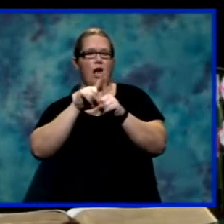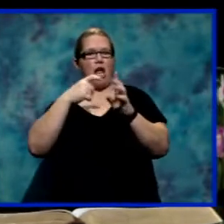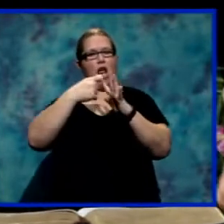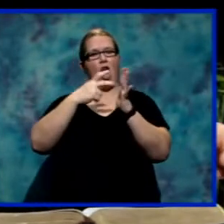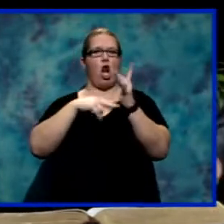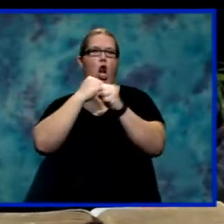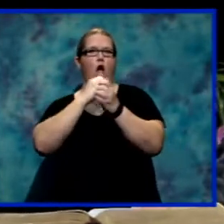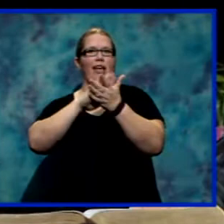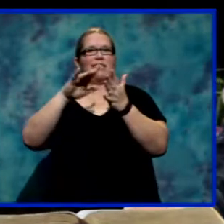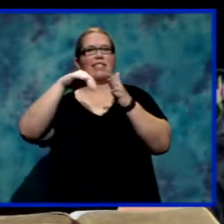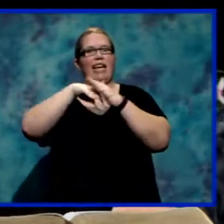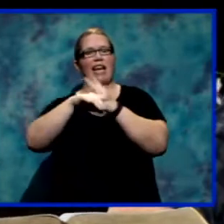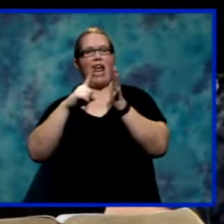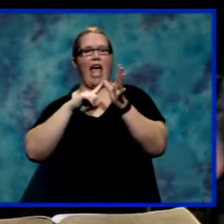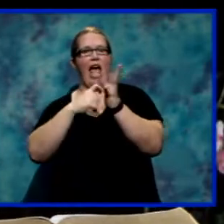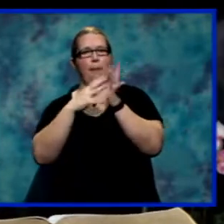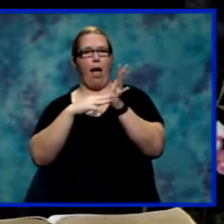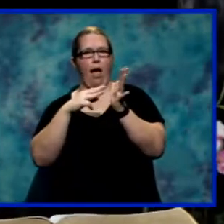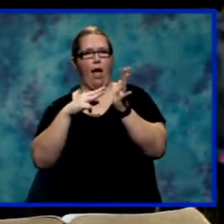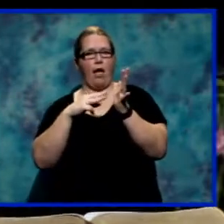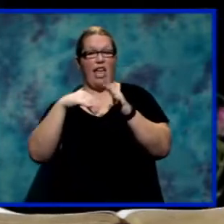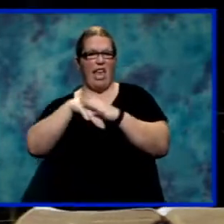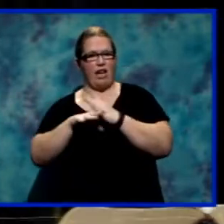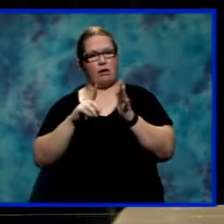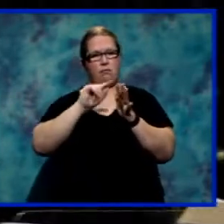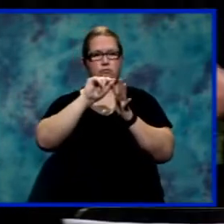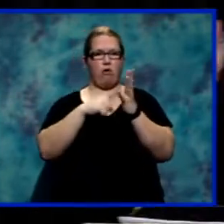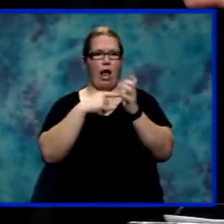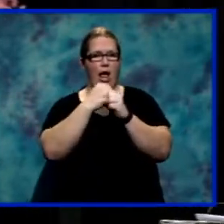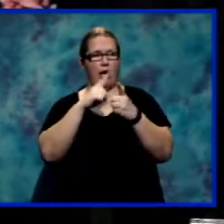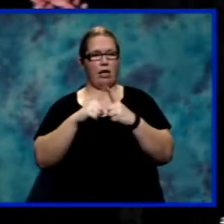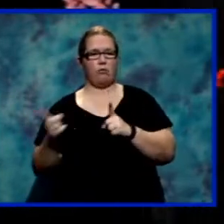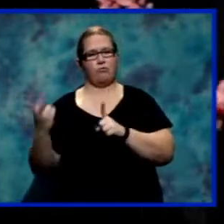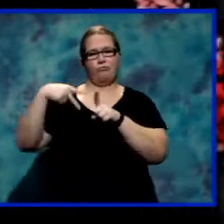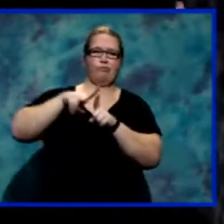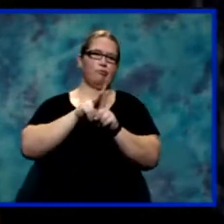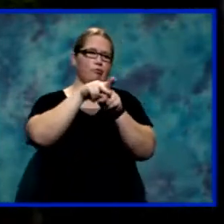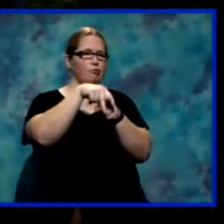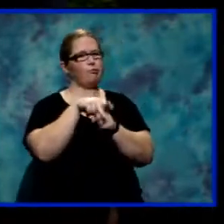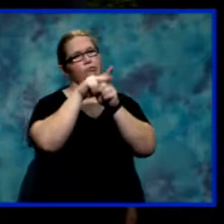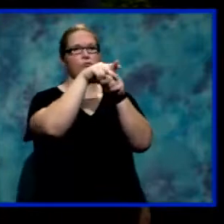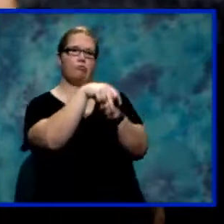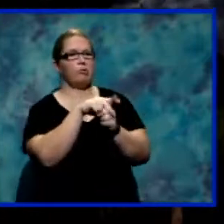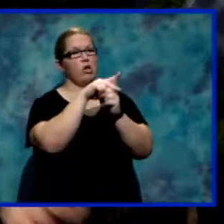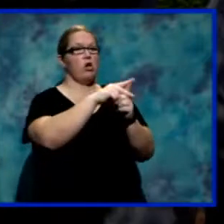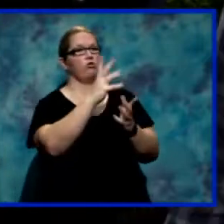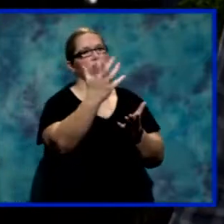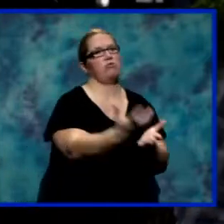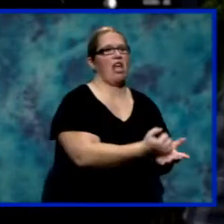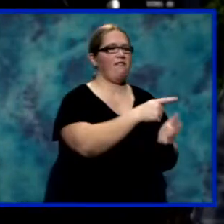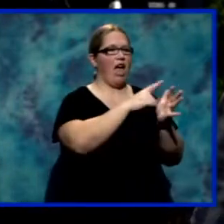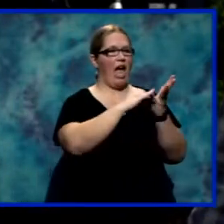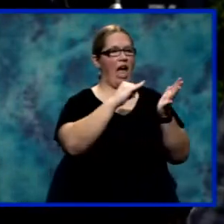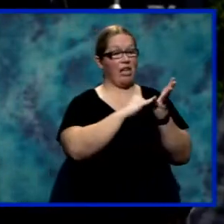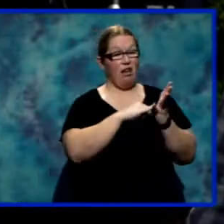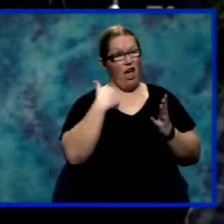armor to Prague. It caused a stir. Rode into this city to rescue Huss. I don't know how Jerome thought he